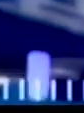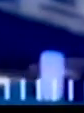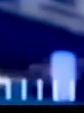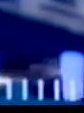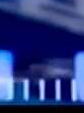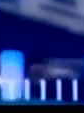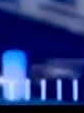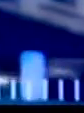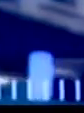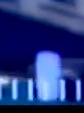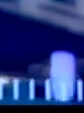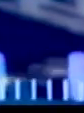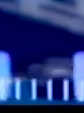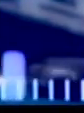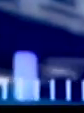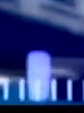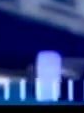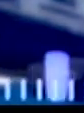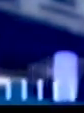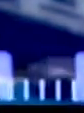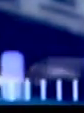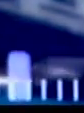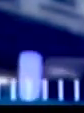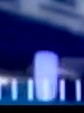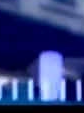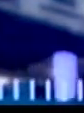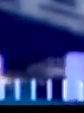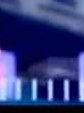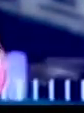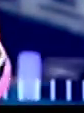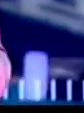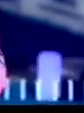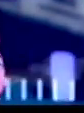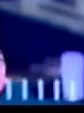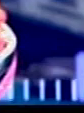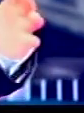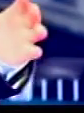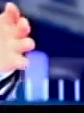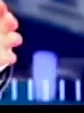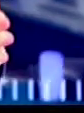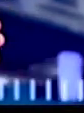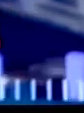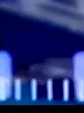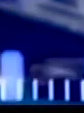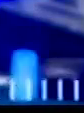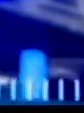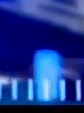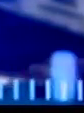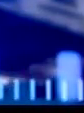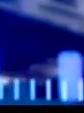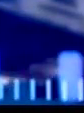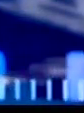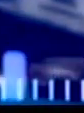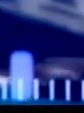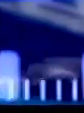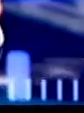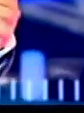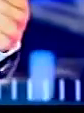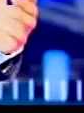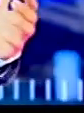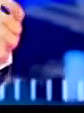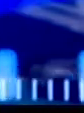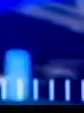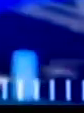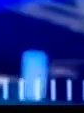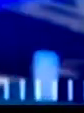for the desire to be communicated with fellow believers all across the world. It's no secret that the